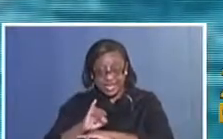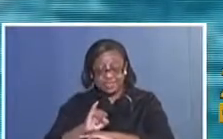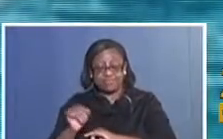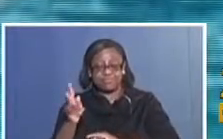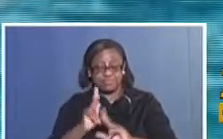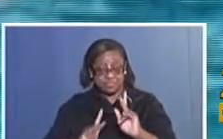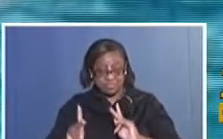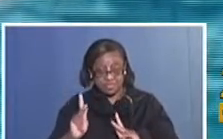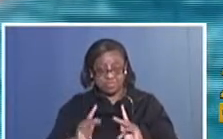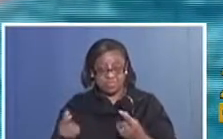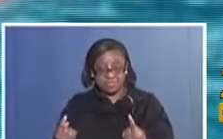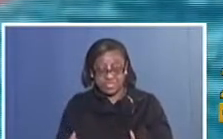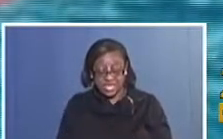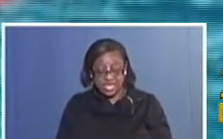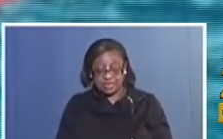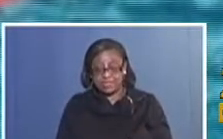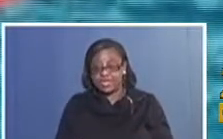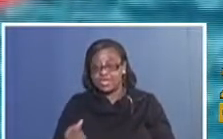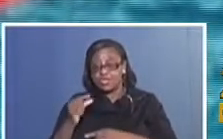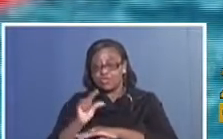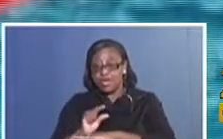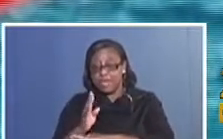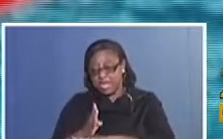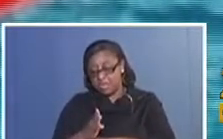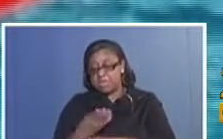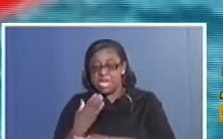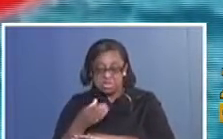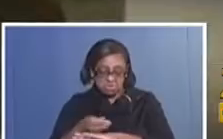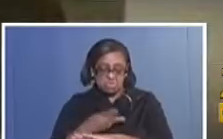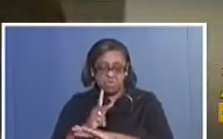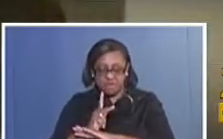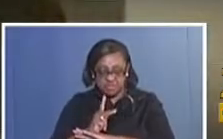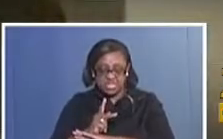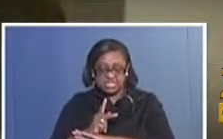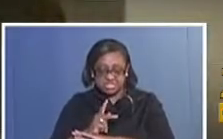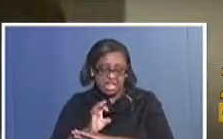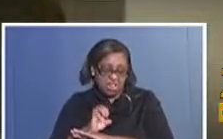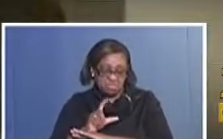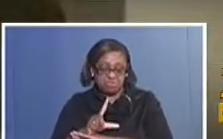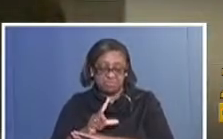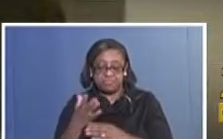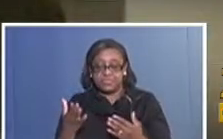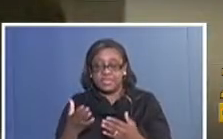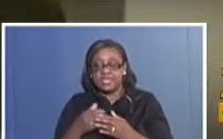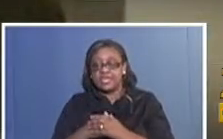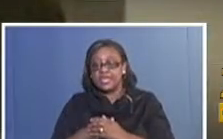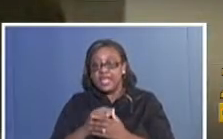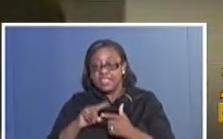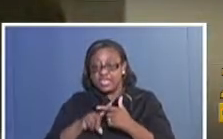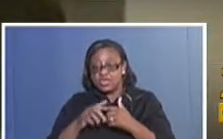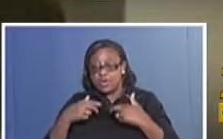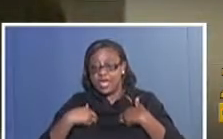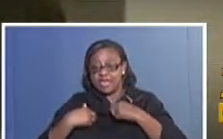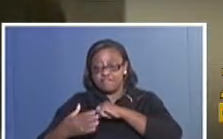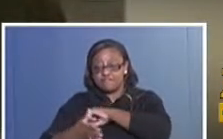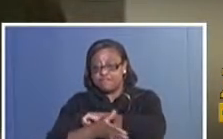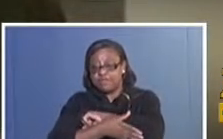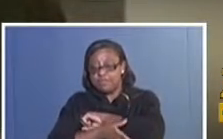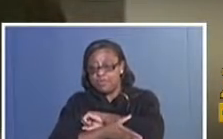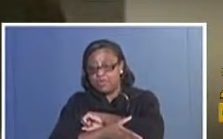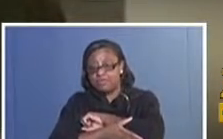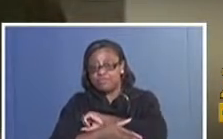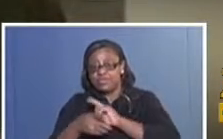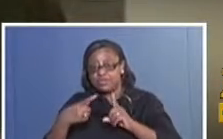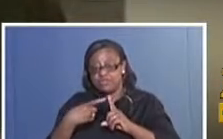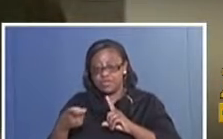Exuma, Eleuthera, Harbor Island, Grand Bahama, and New Providence. And a pair of Bahamian football players are 2 of the latest in the pipeline from the